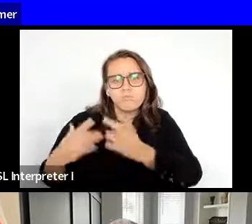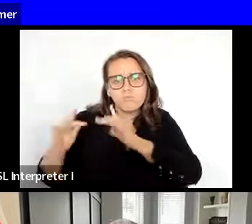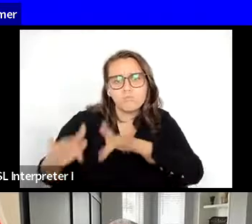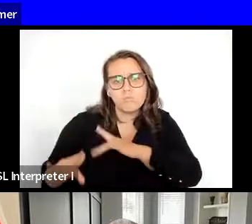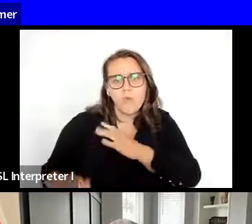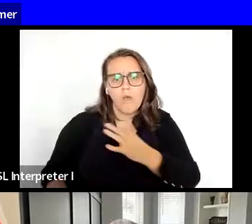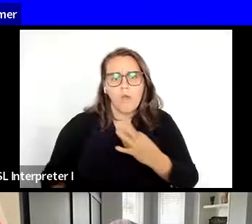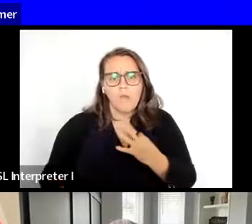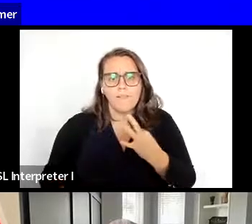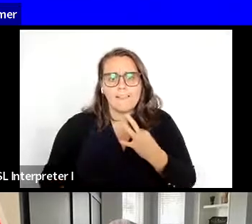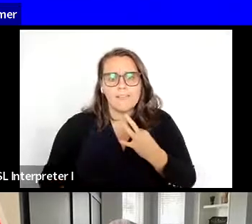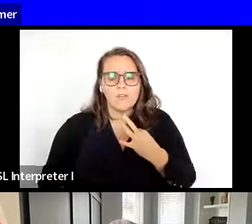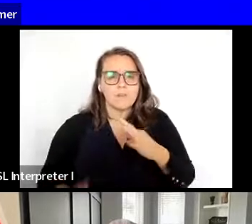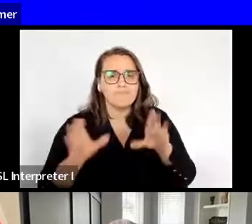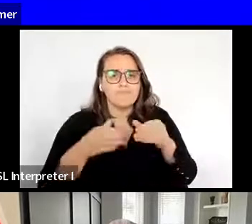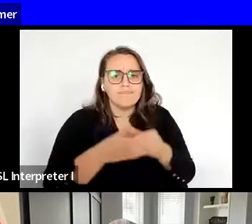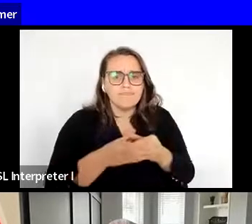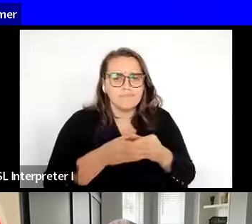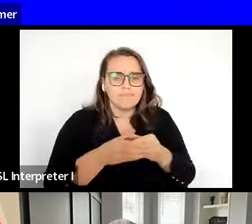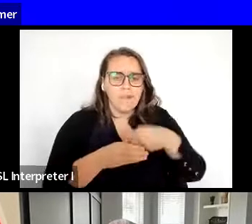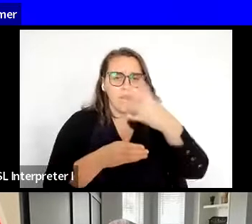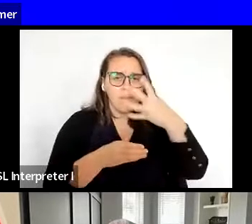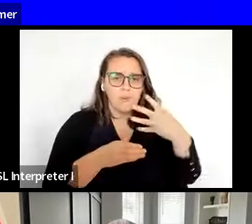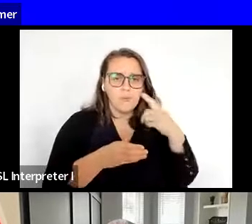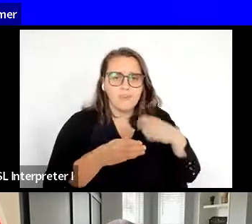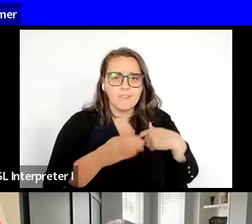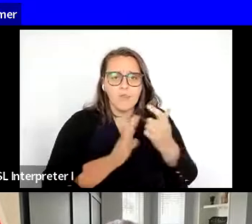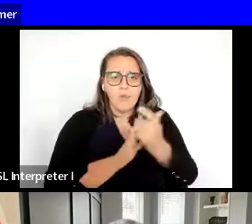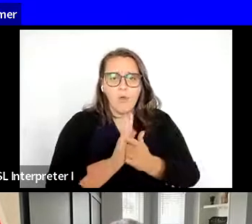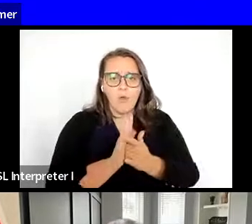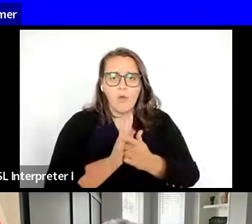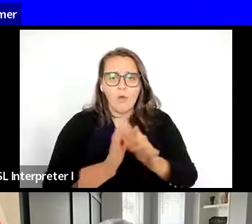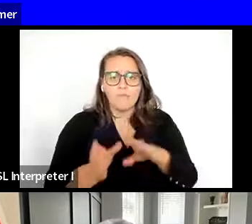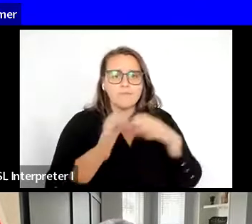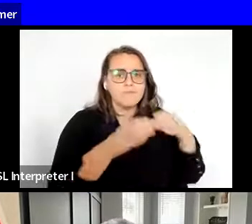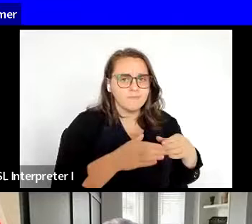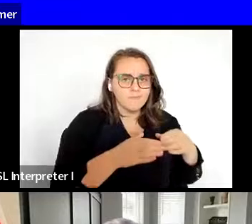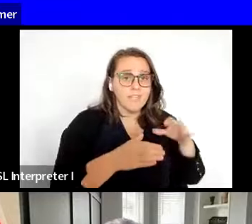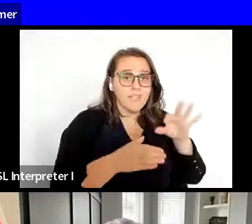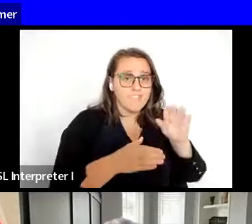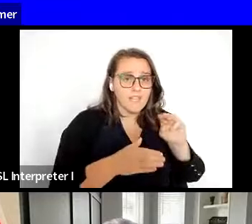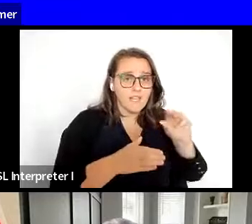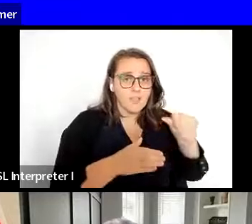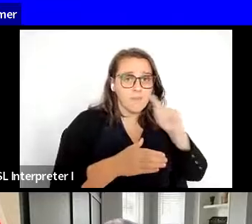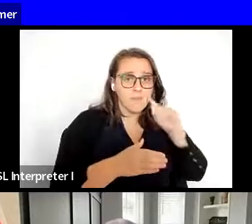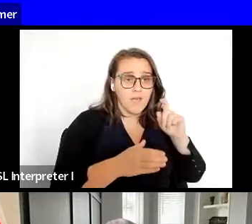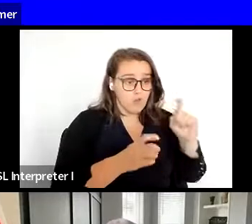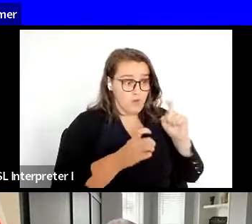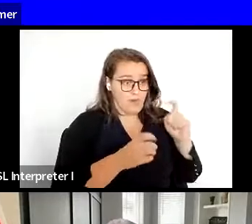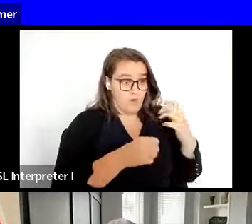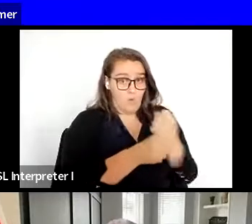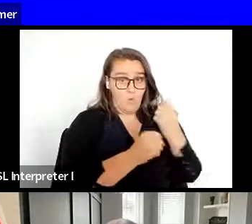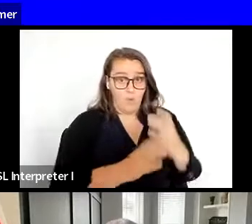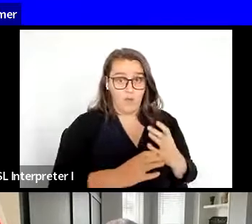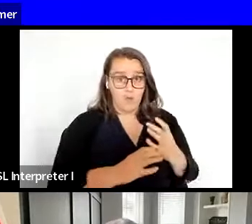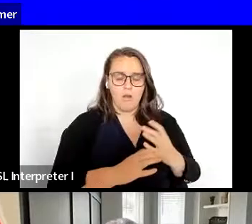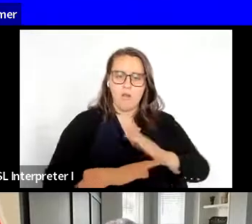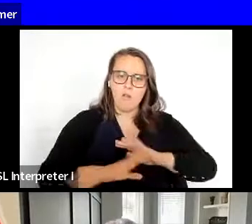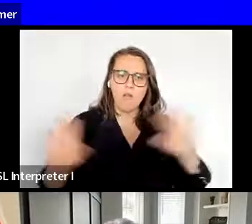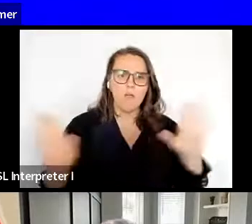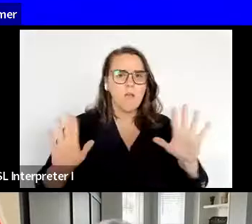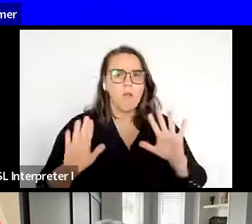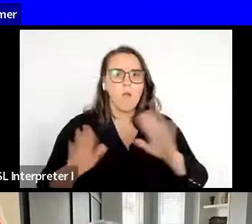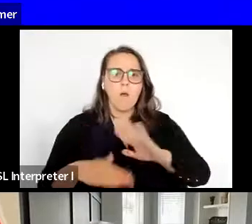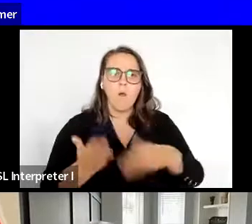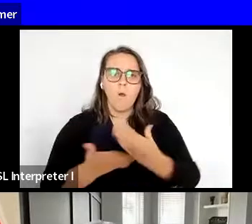just to those who work in immigration law, not just to a FEMA grantee, but to all of us, many of us children of immigrants